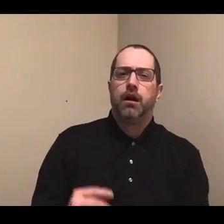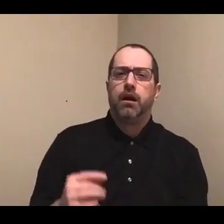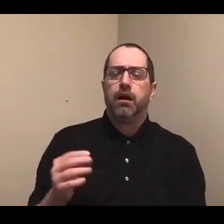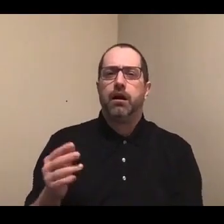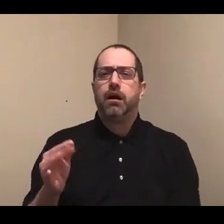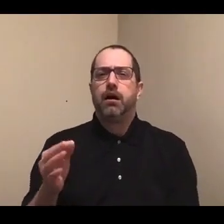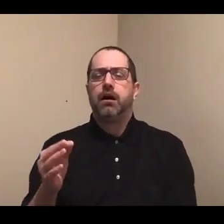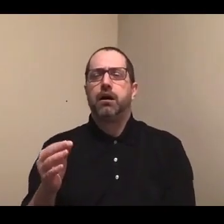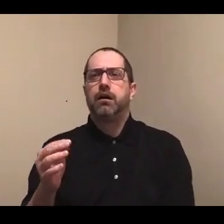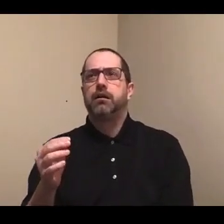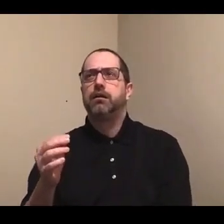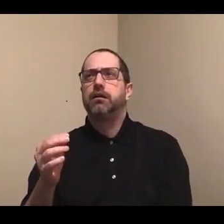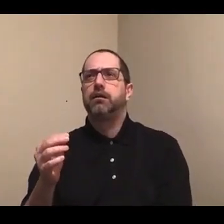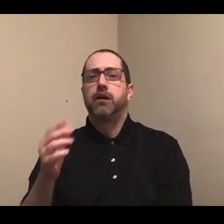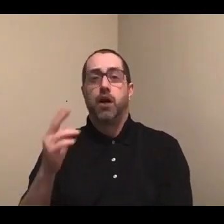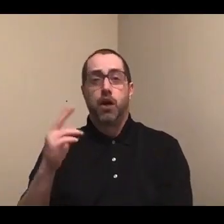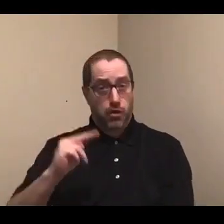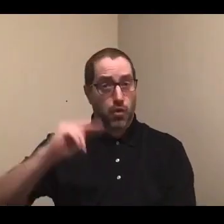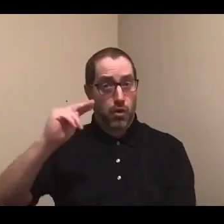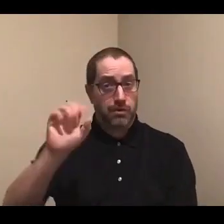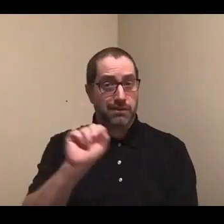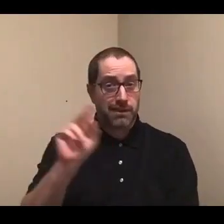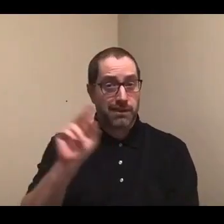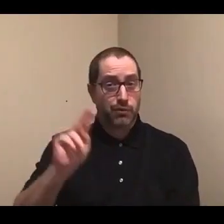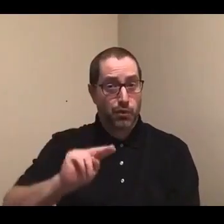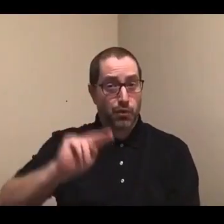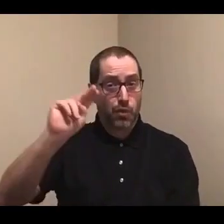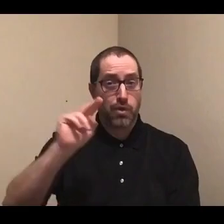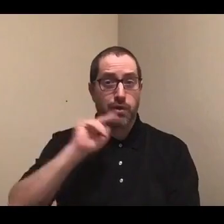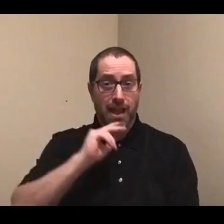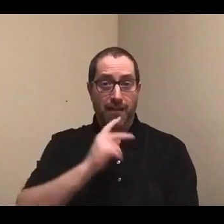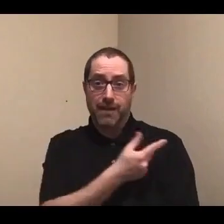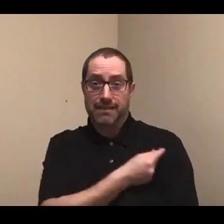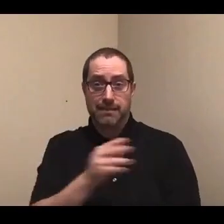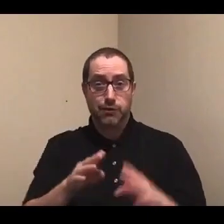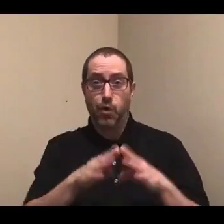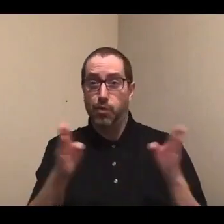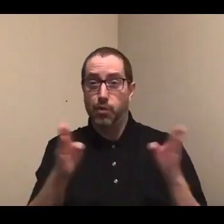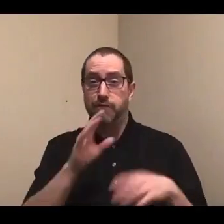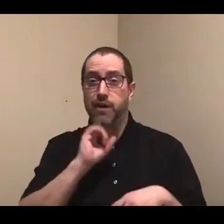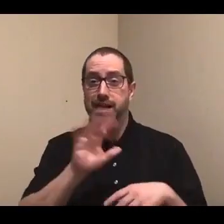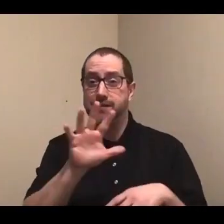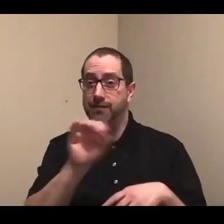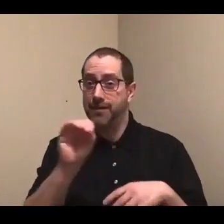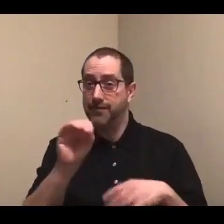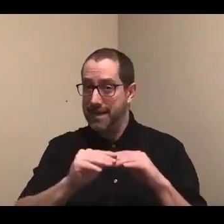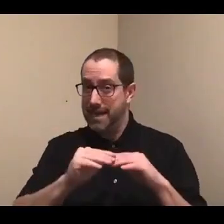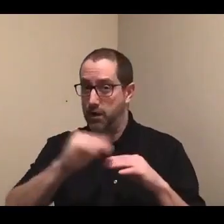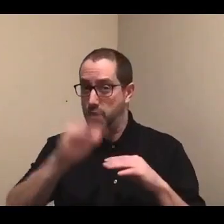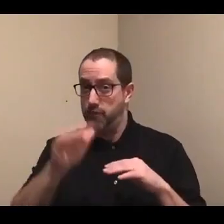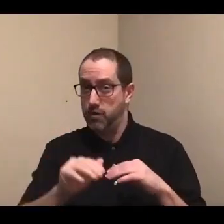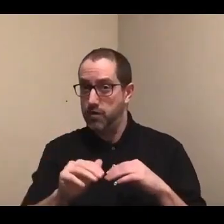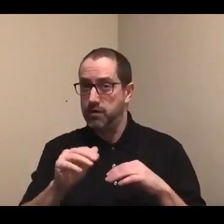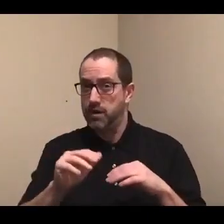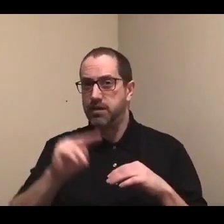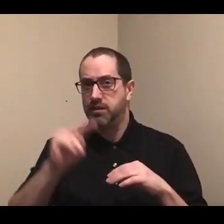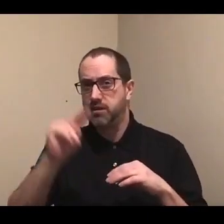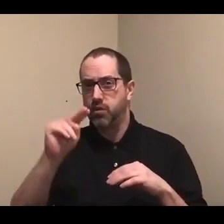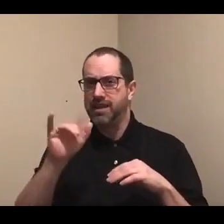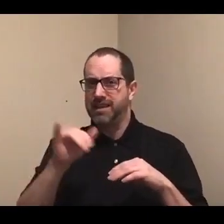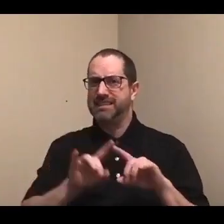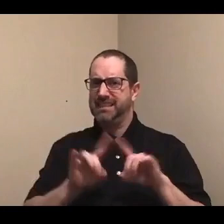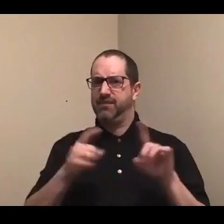that up in the north, vaccinations are open for people who are 50 and older, which is different from the south.